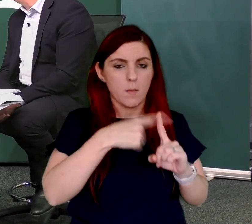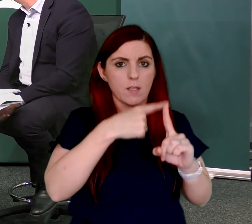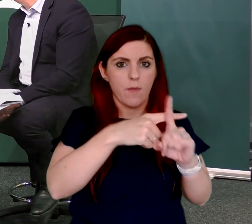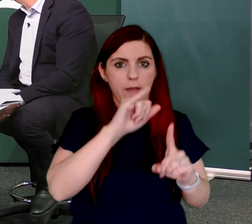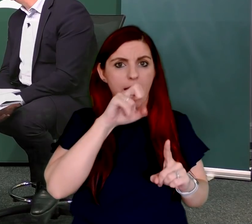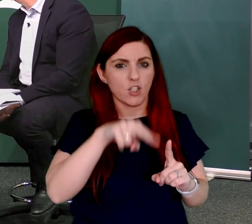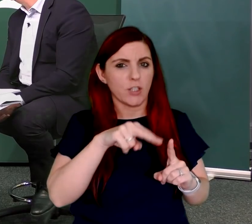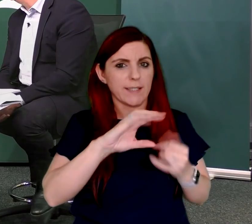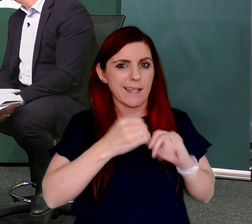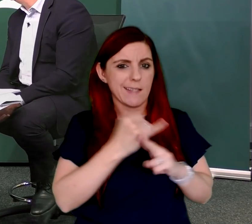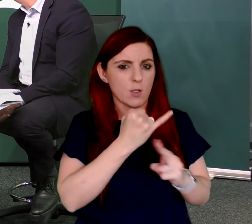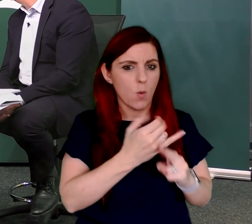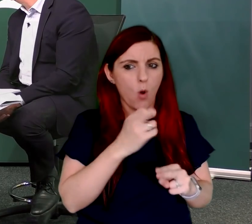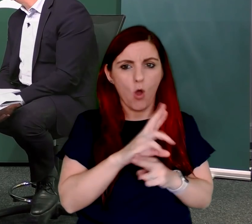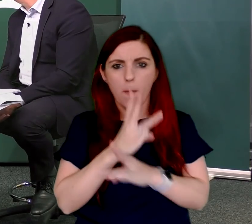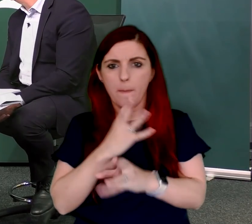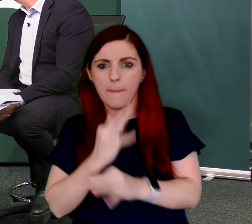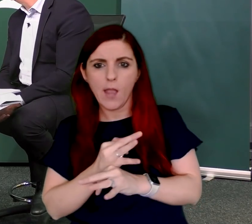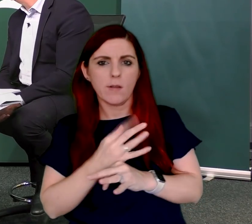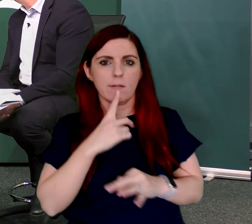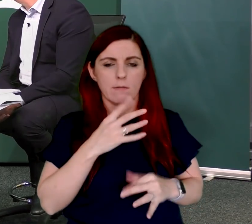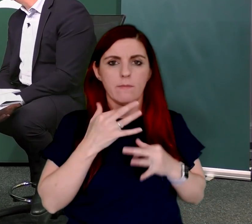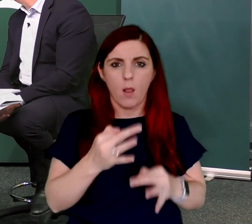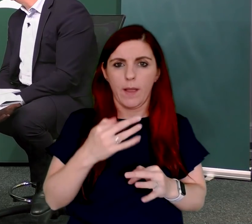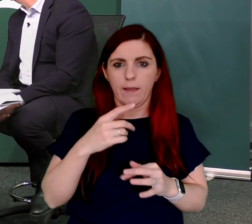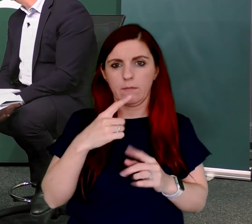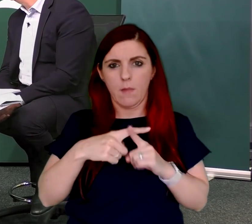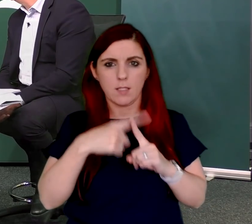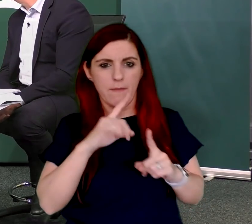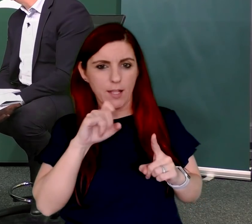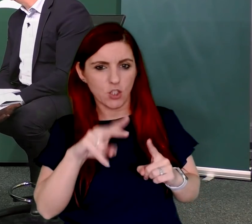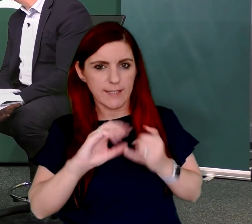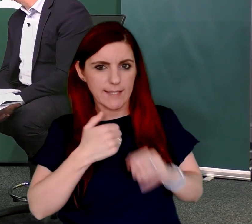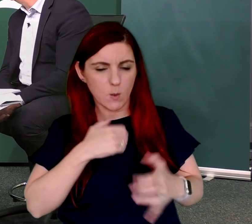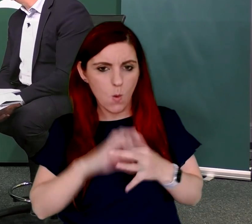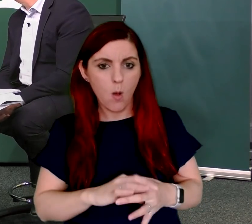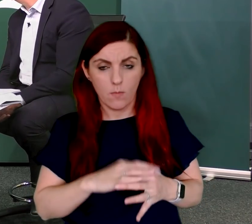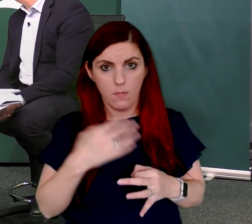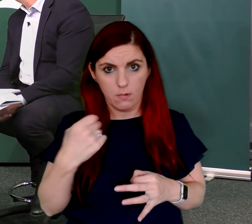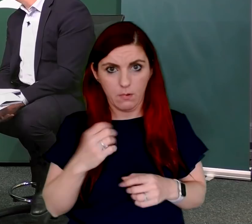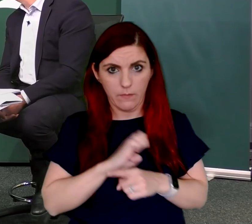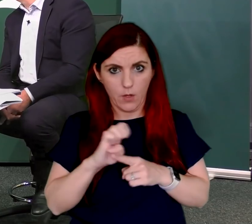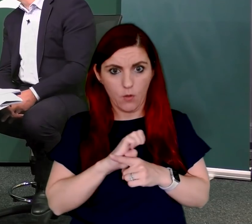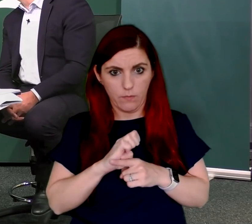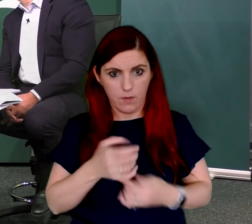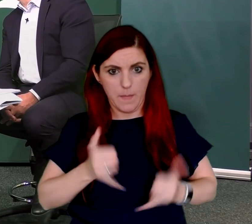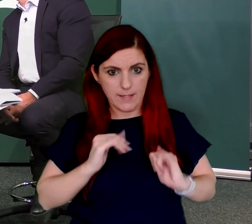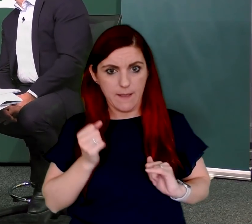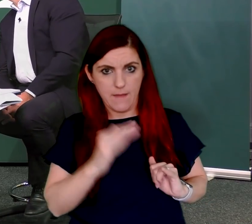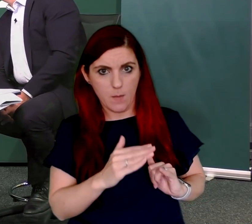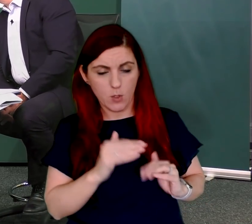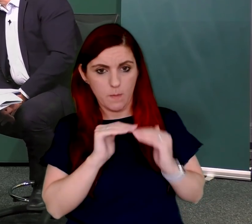deciding not to even bother with the antigen test and just take their kids straight for a PCR test? Is there additional capacity to deal with that in case of a